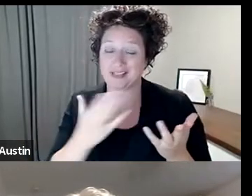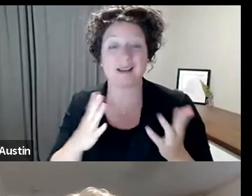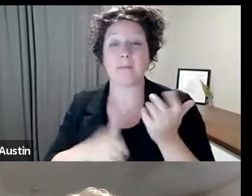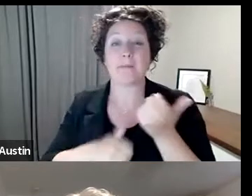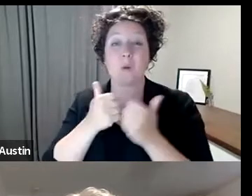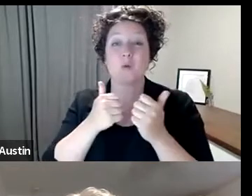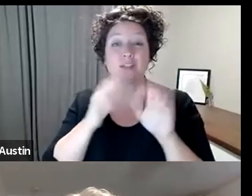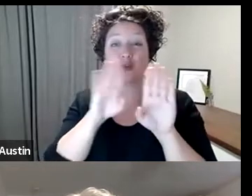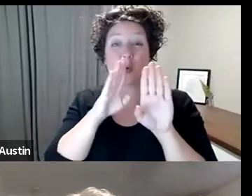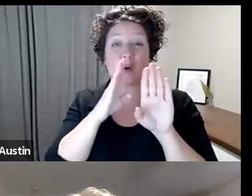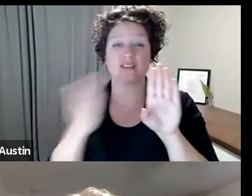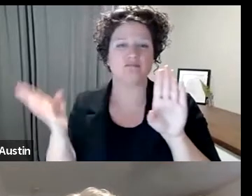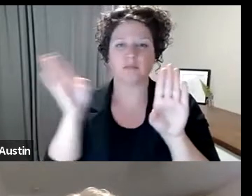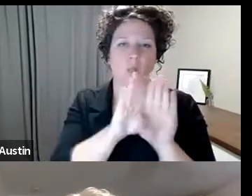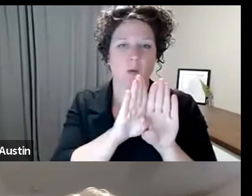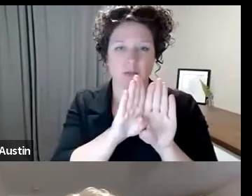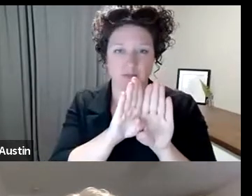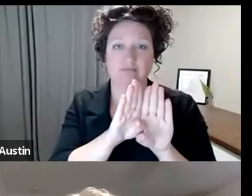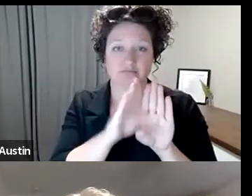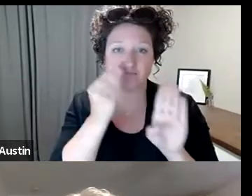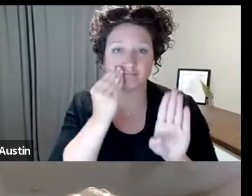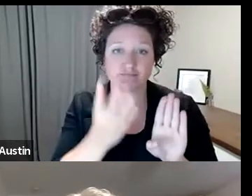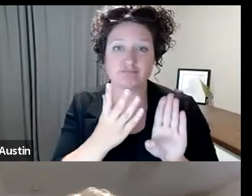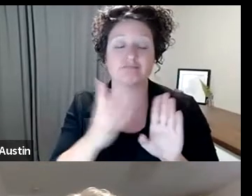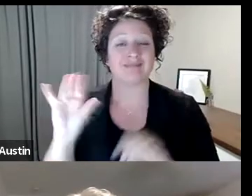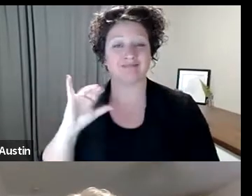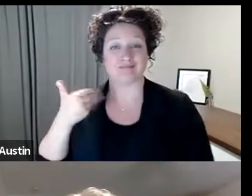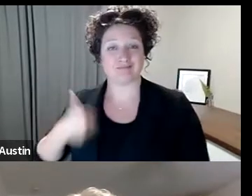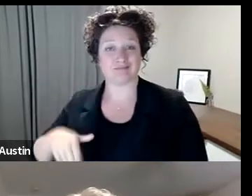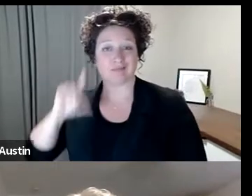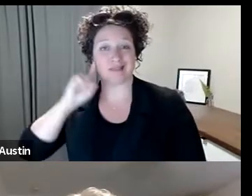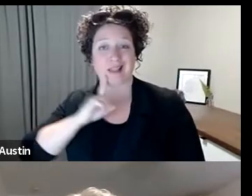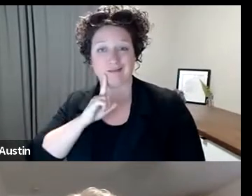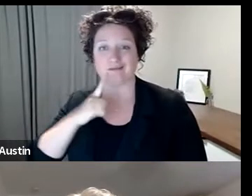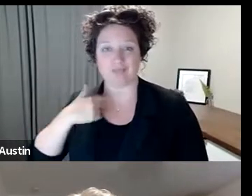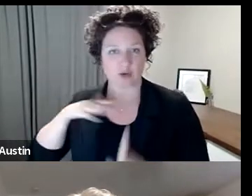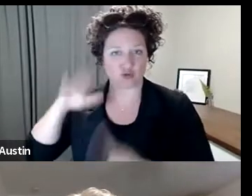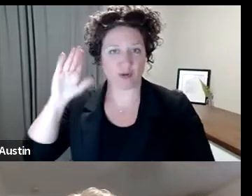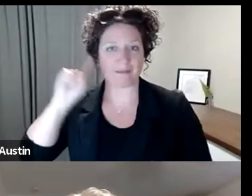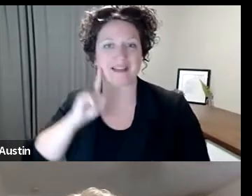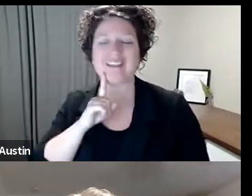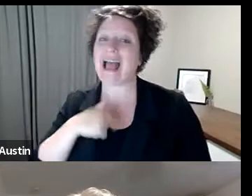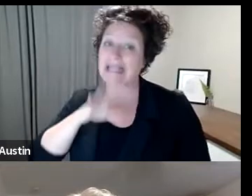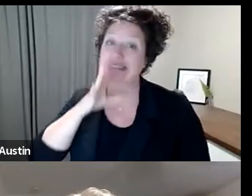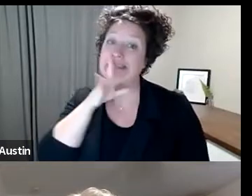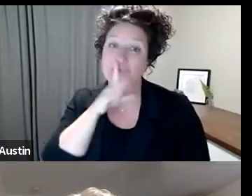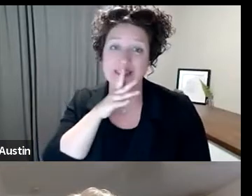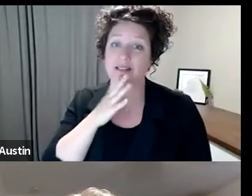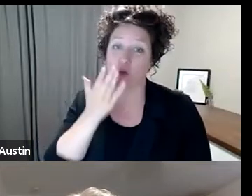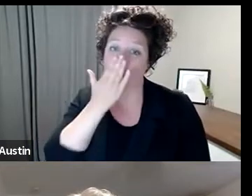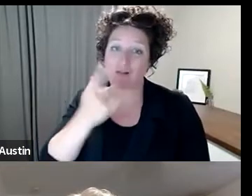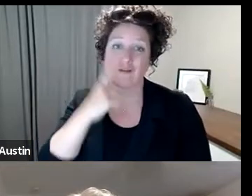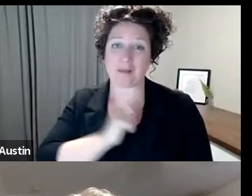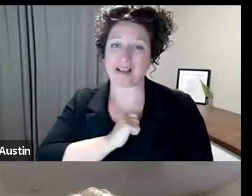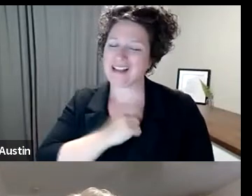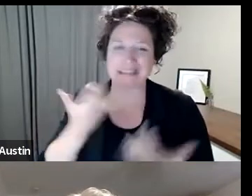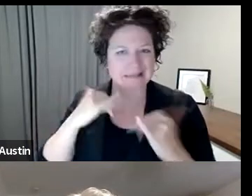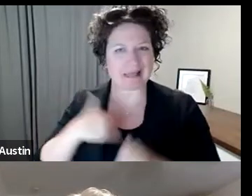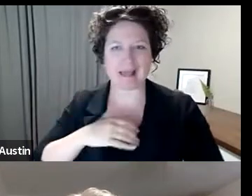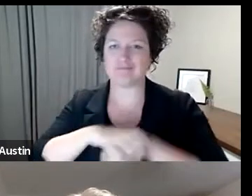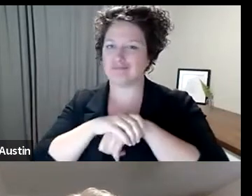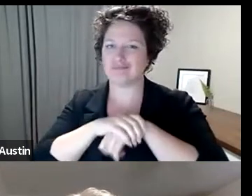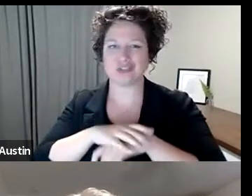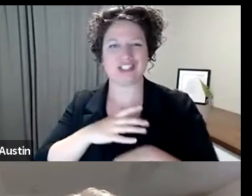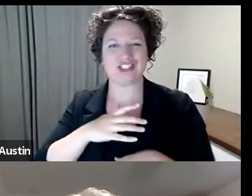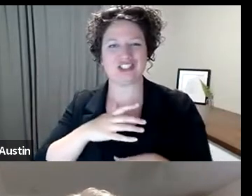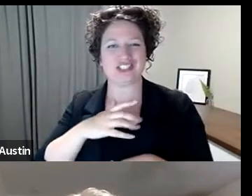are closed. As someone who's deaf and has grown up deaf, and I speak beautifully for myself, I've still retained my British accent despite being